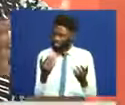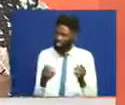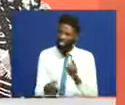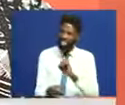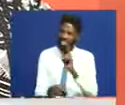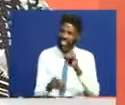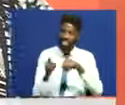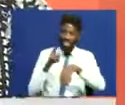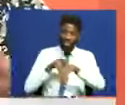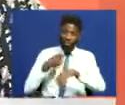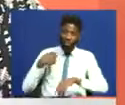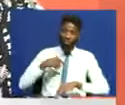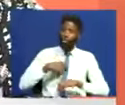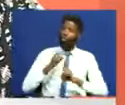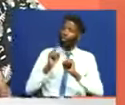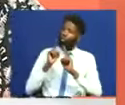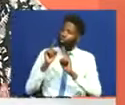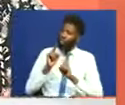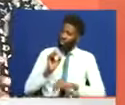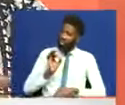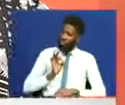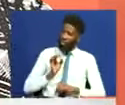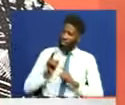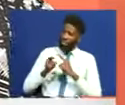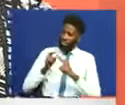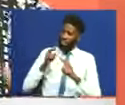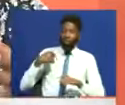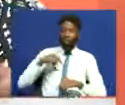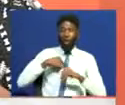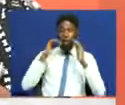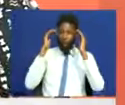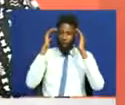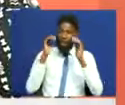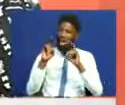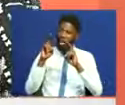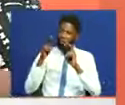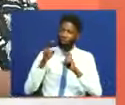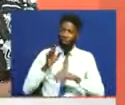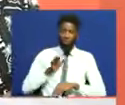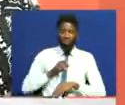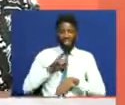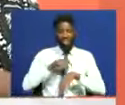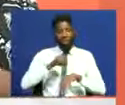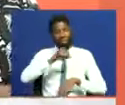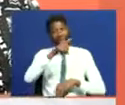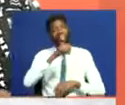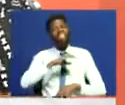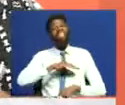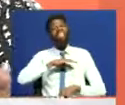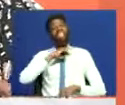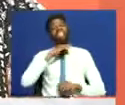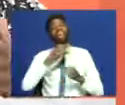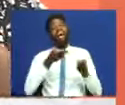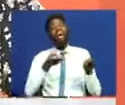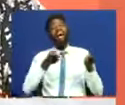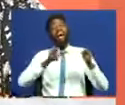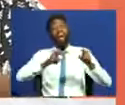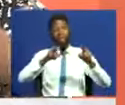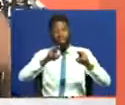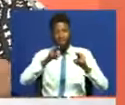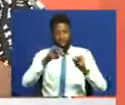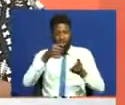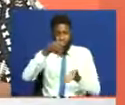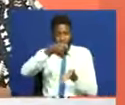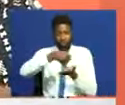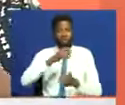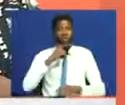about femicide, we are speaking about issues of women. Mm-hmm. When we are speaking about other deaths that have happened that maybe include men, we